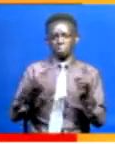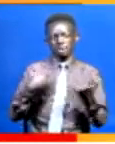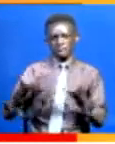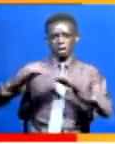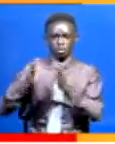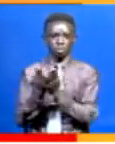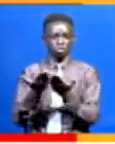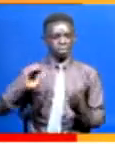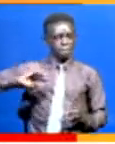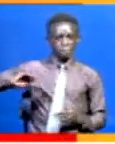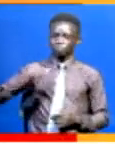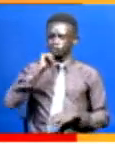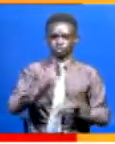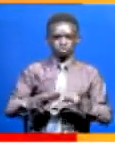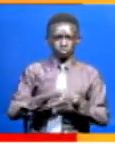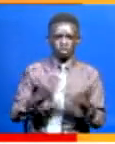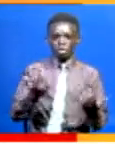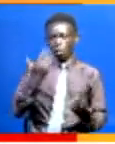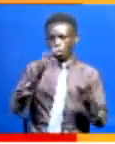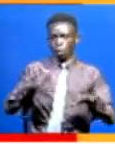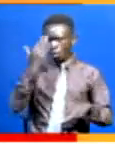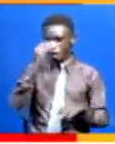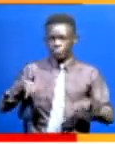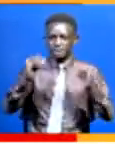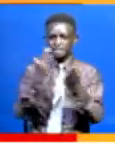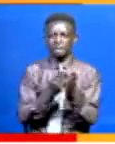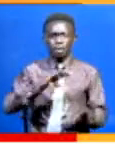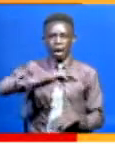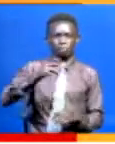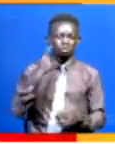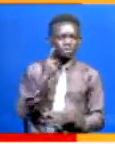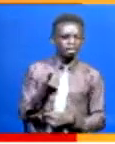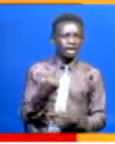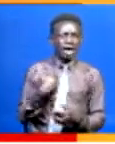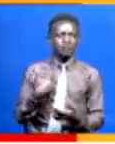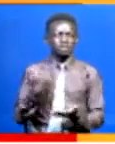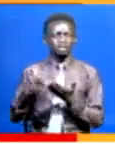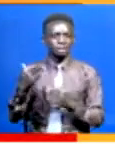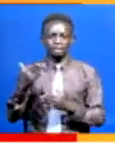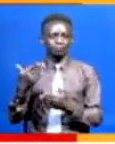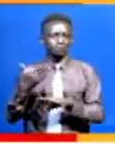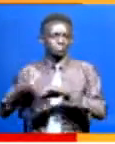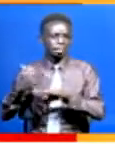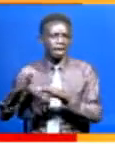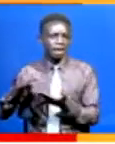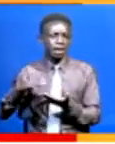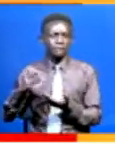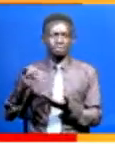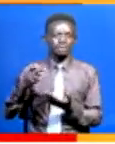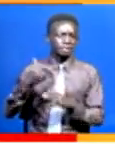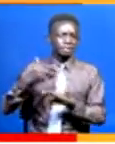not very good. You find some counties spend, they actually overshoot what is the current